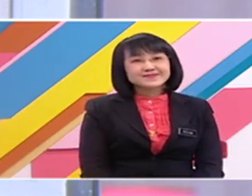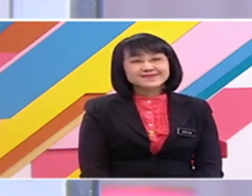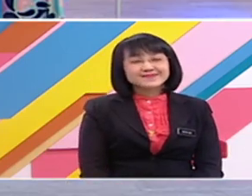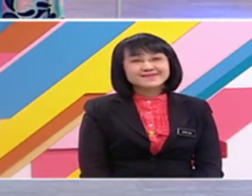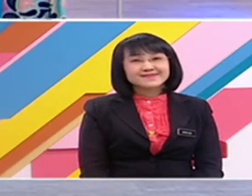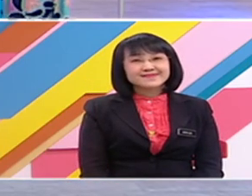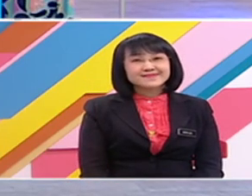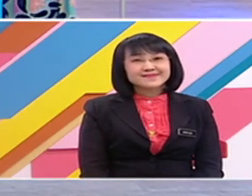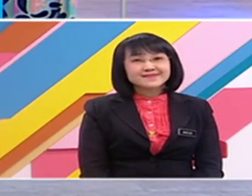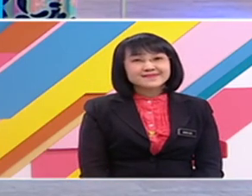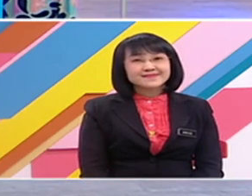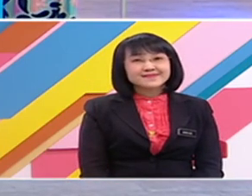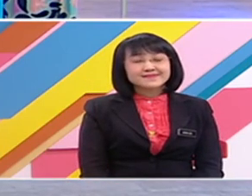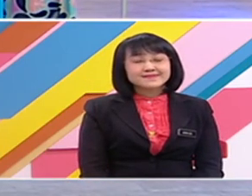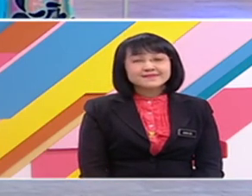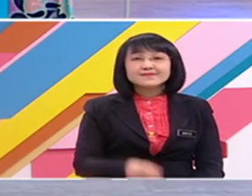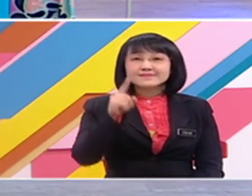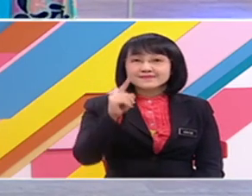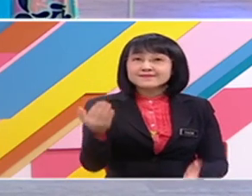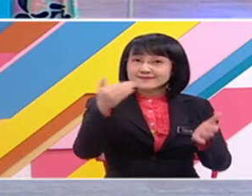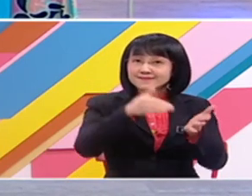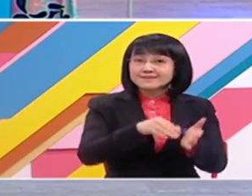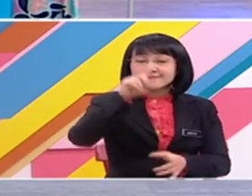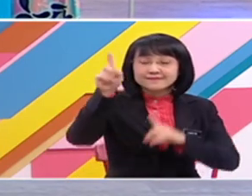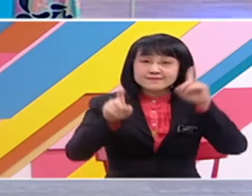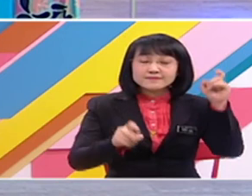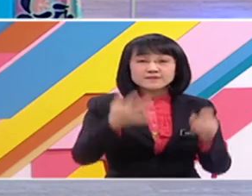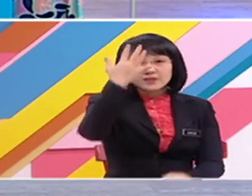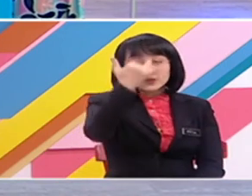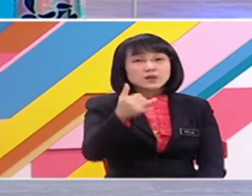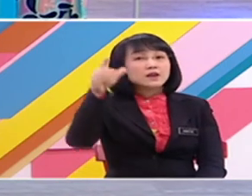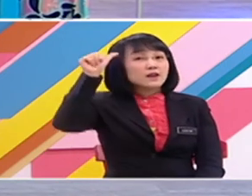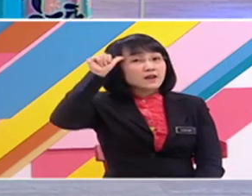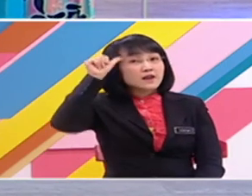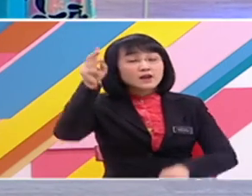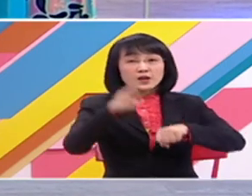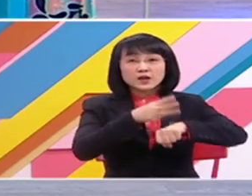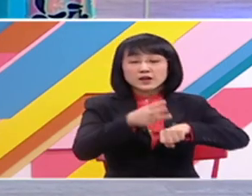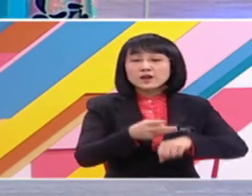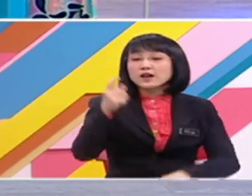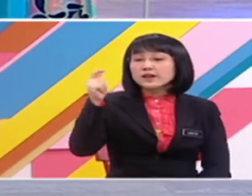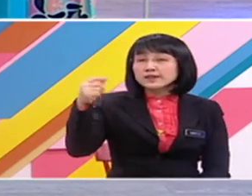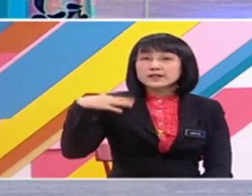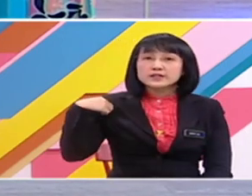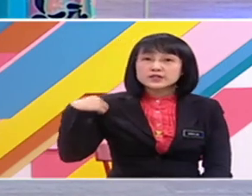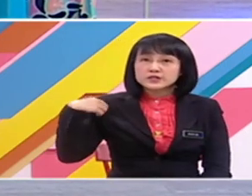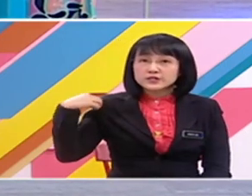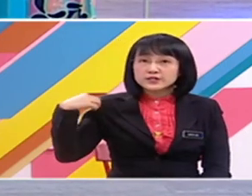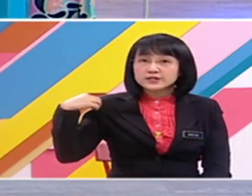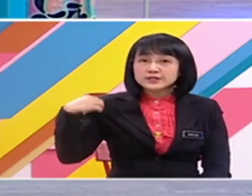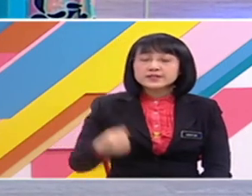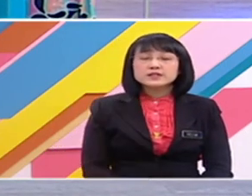Okay. One more question. Why did Adib wear a T-shirt? Is it